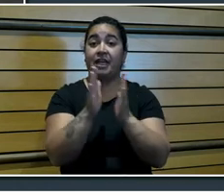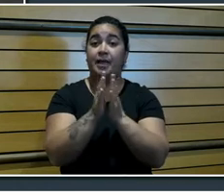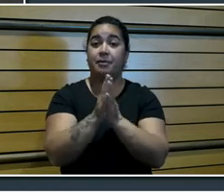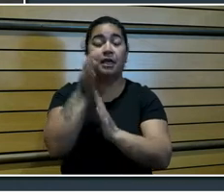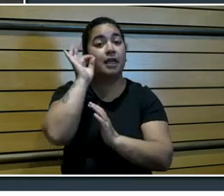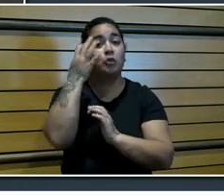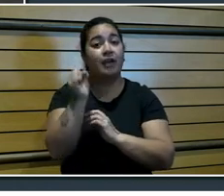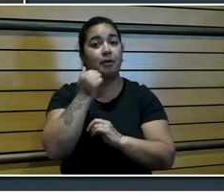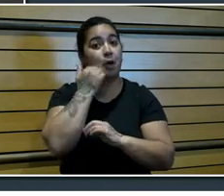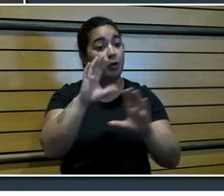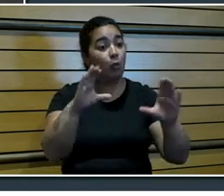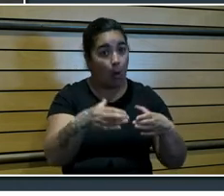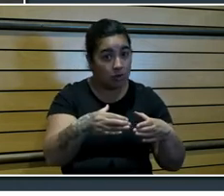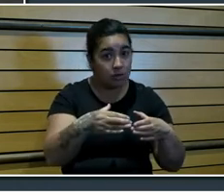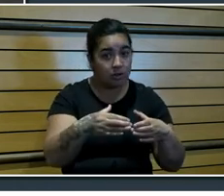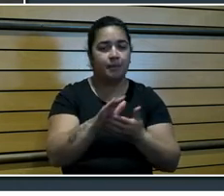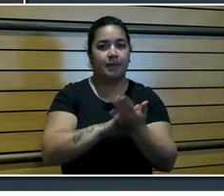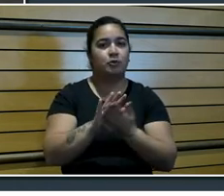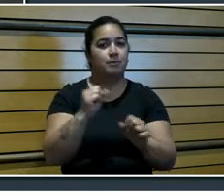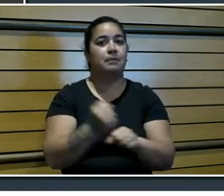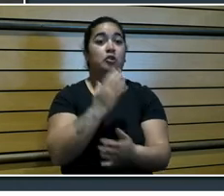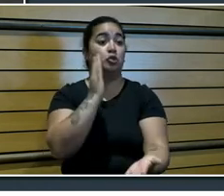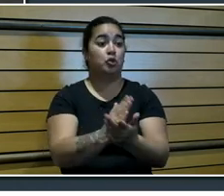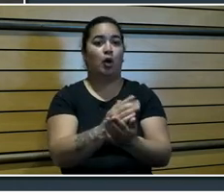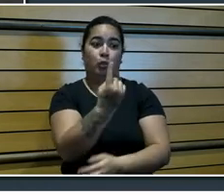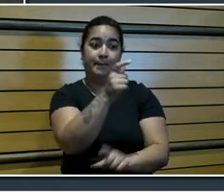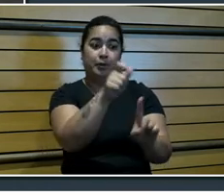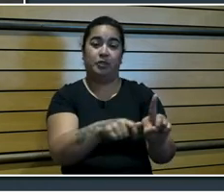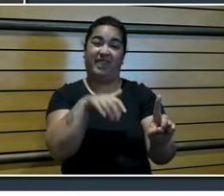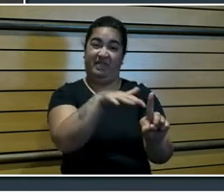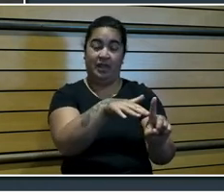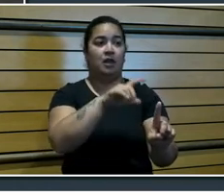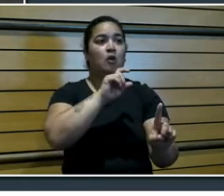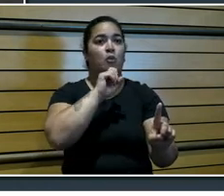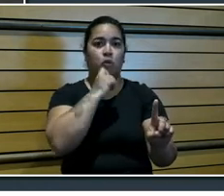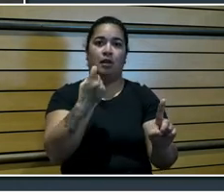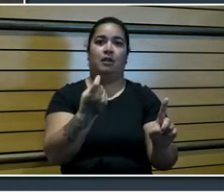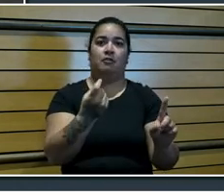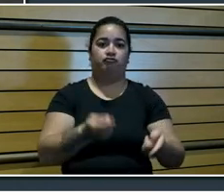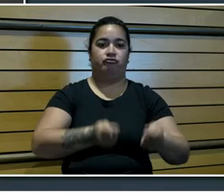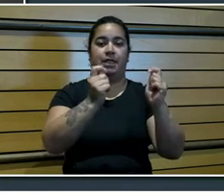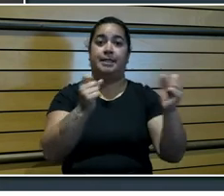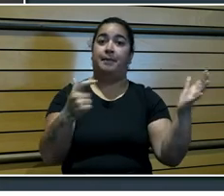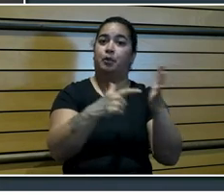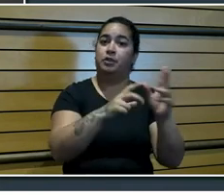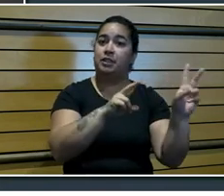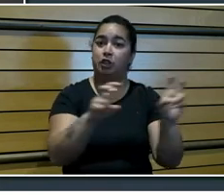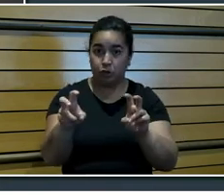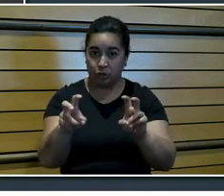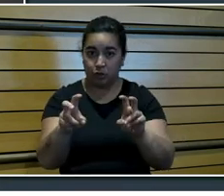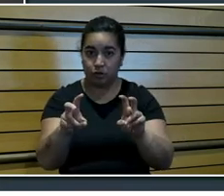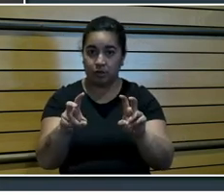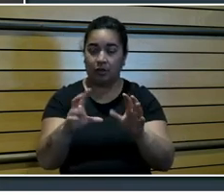wards, we're ensuring there is someone there to make sure important issues to Māori are being thought of from the